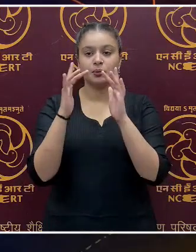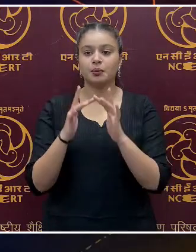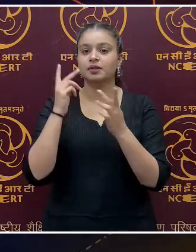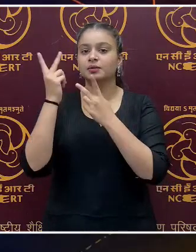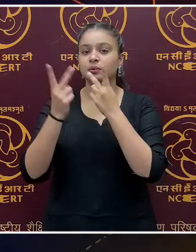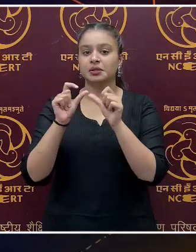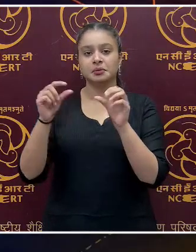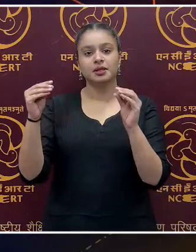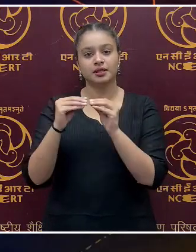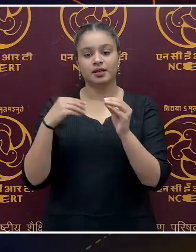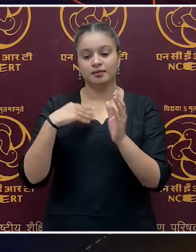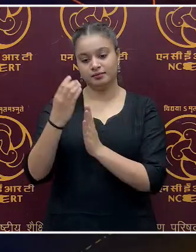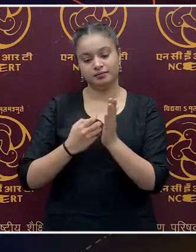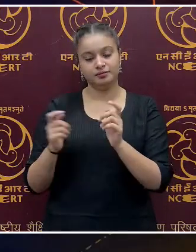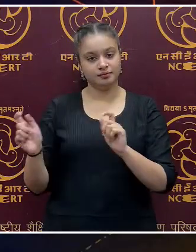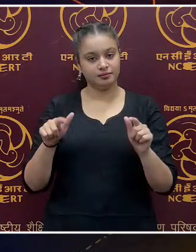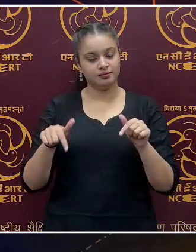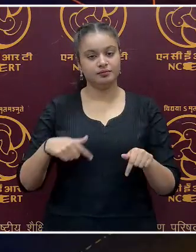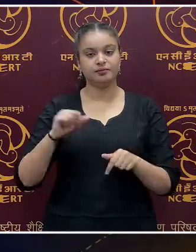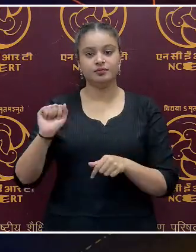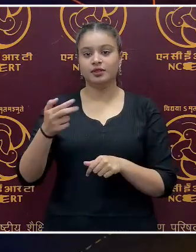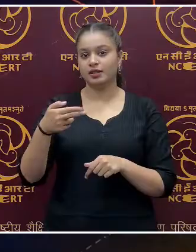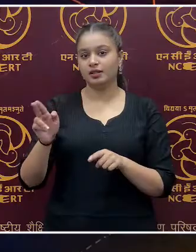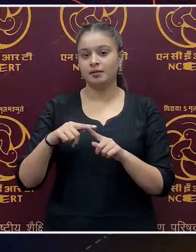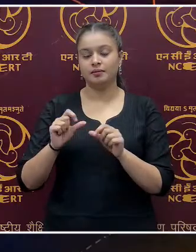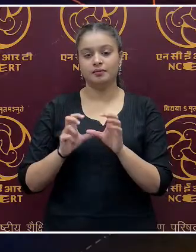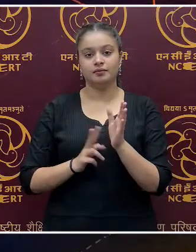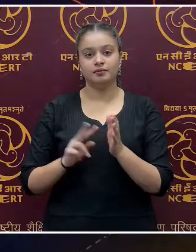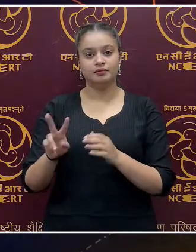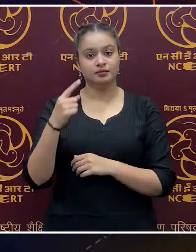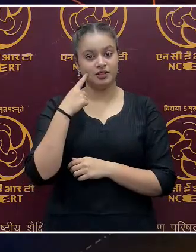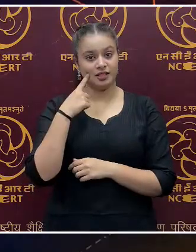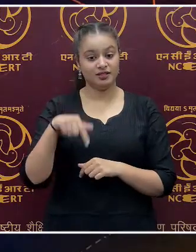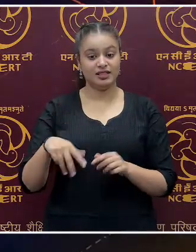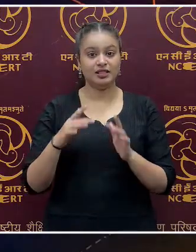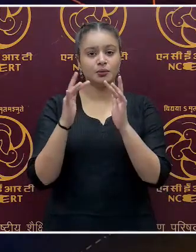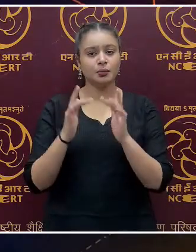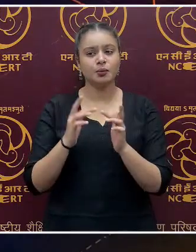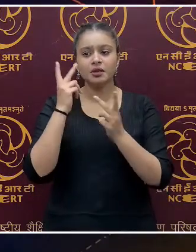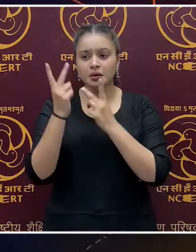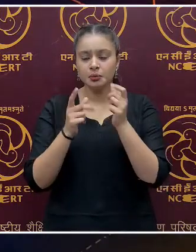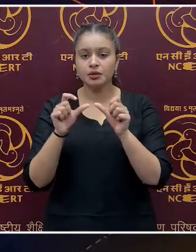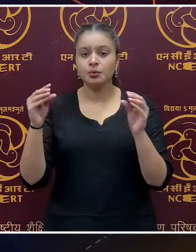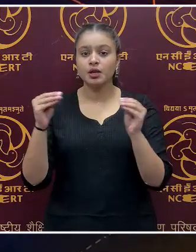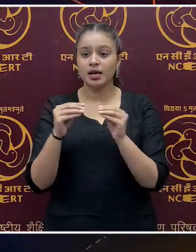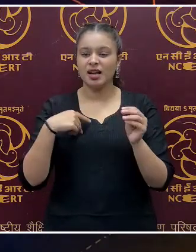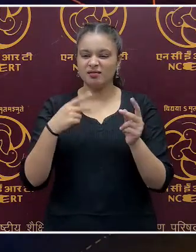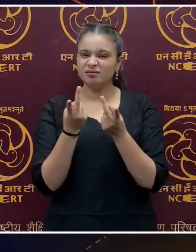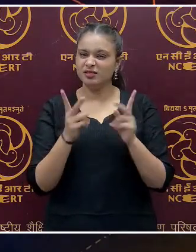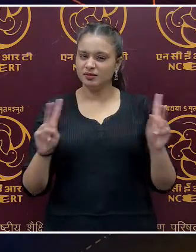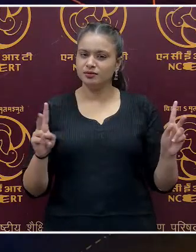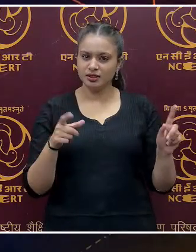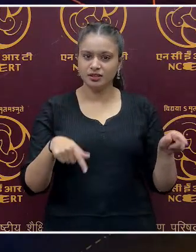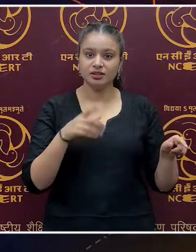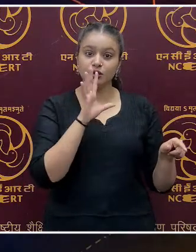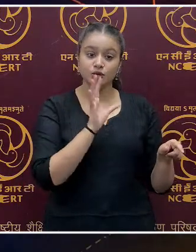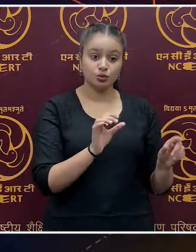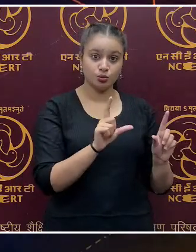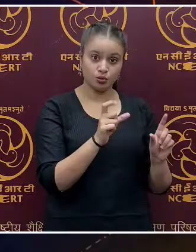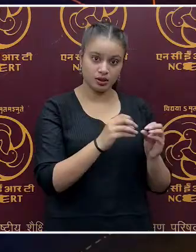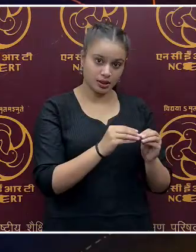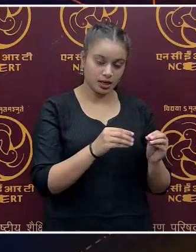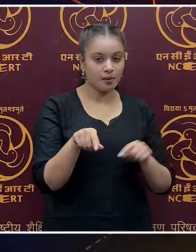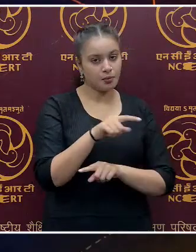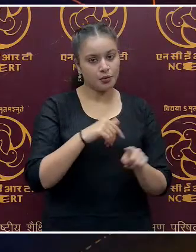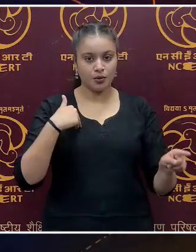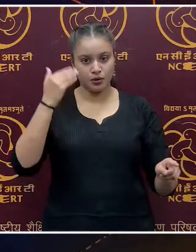lab series. I'm Tanvi Khurana and virtual labs are different from physical labs, as you all know by now, because